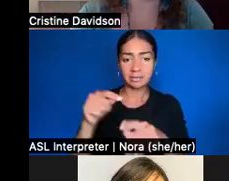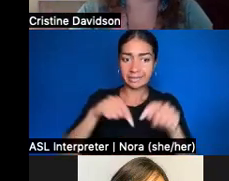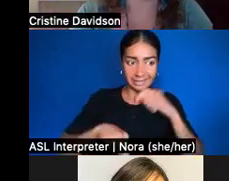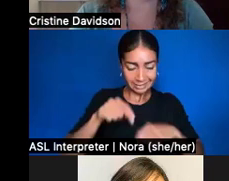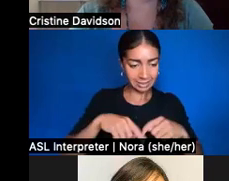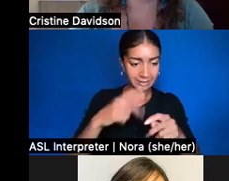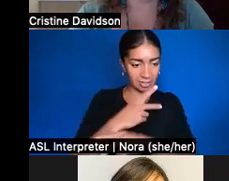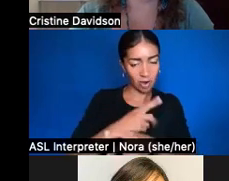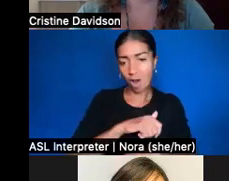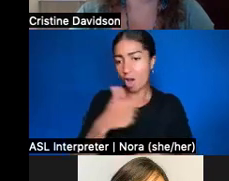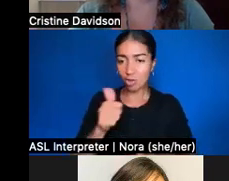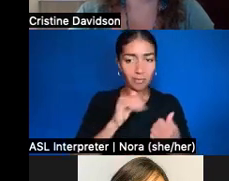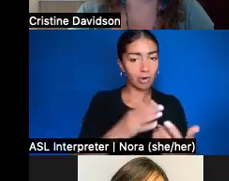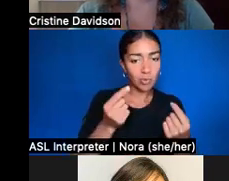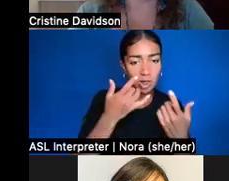A new course of action.